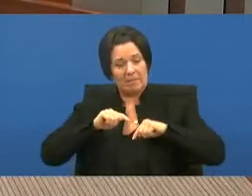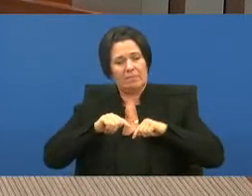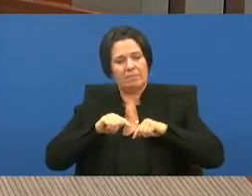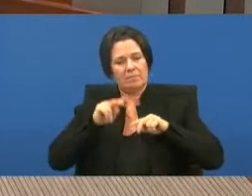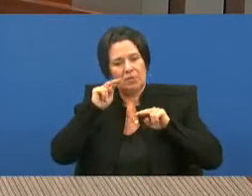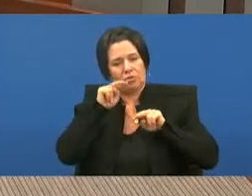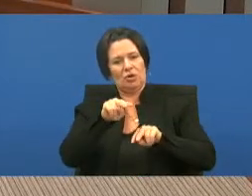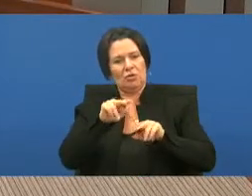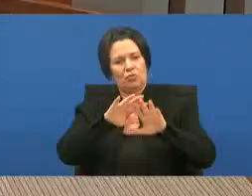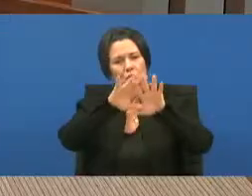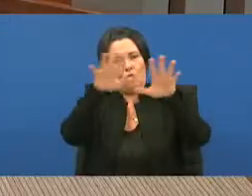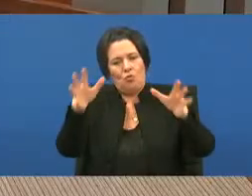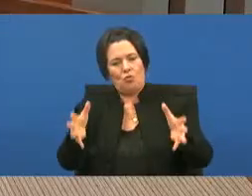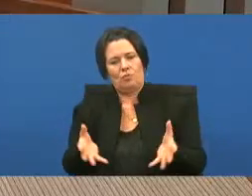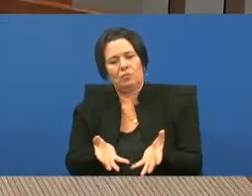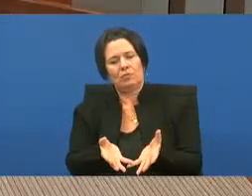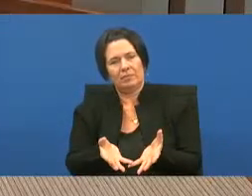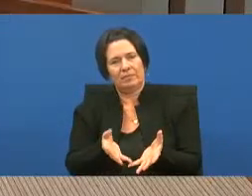And